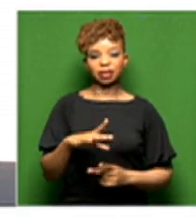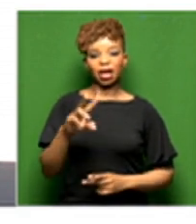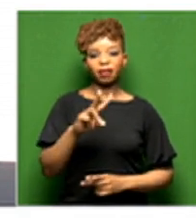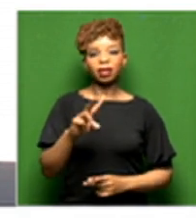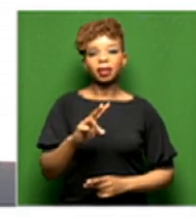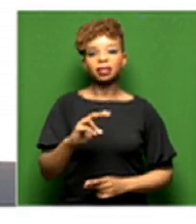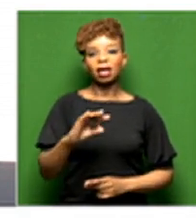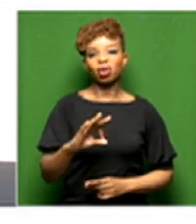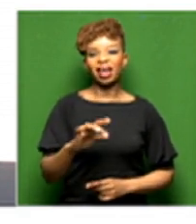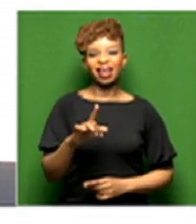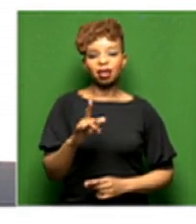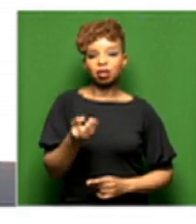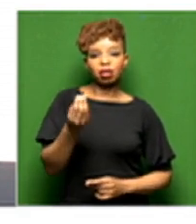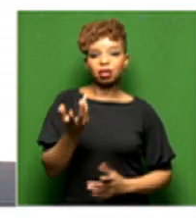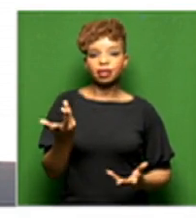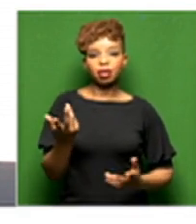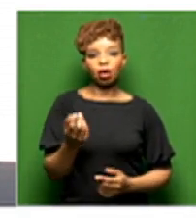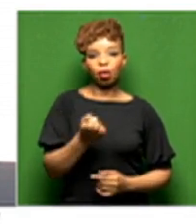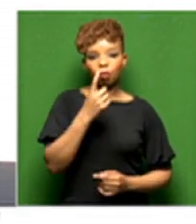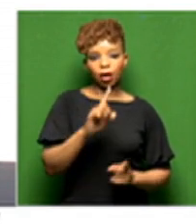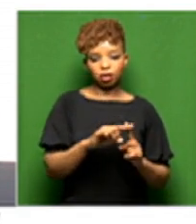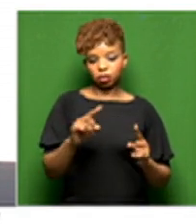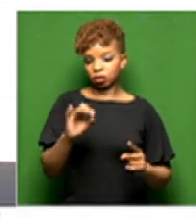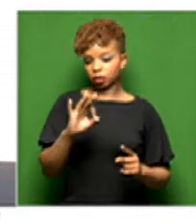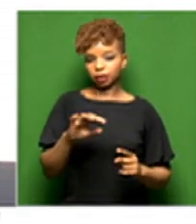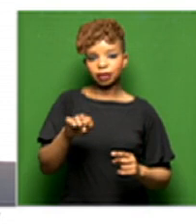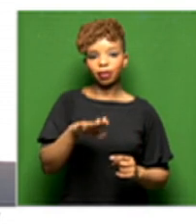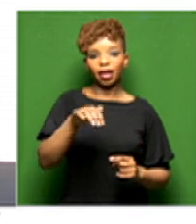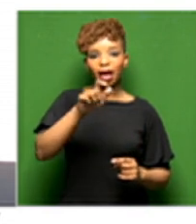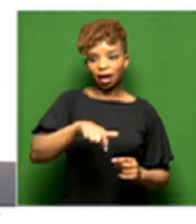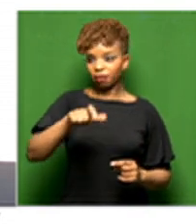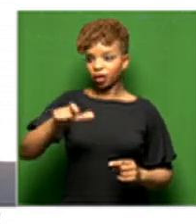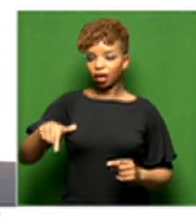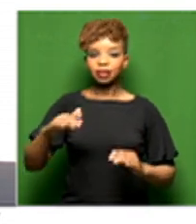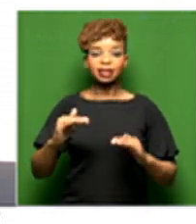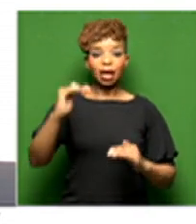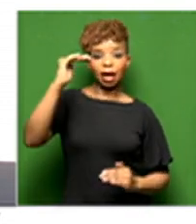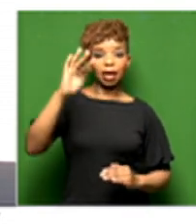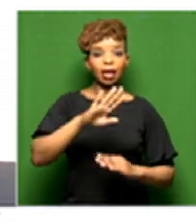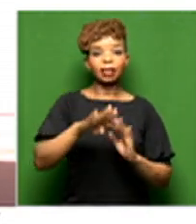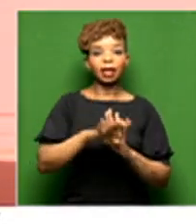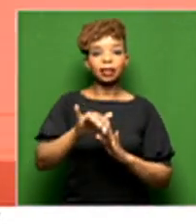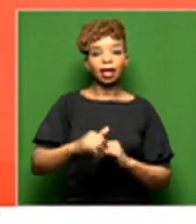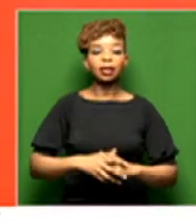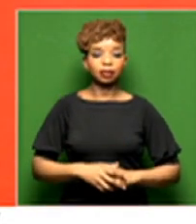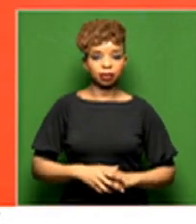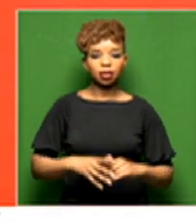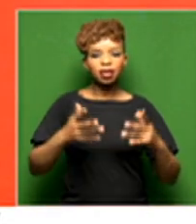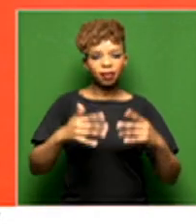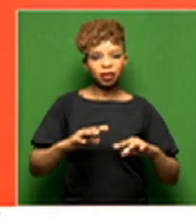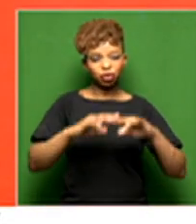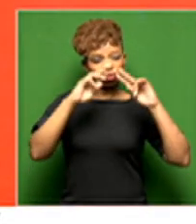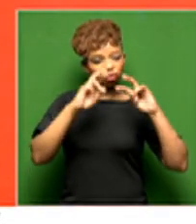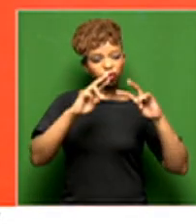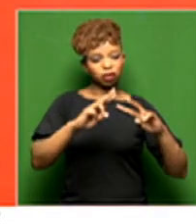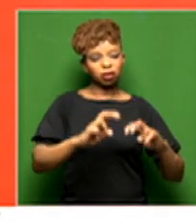different studies coming through. 1 in 3 South Africans. It's probably higher than that. Research done in tuberculosis